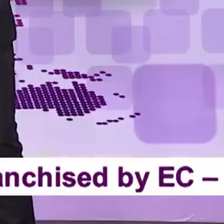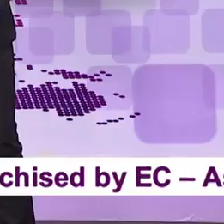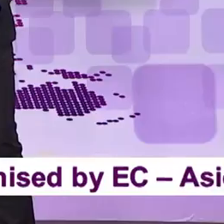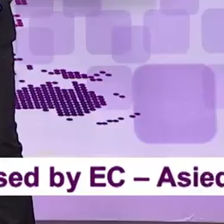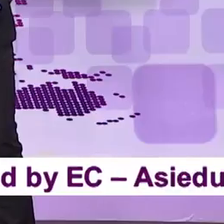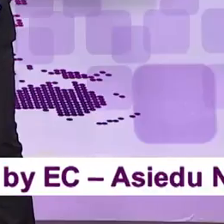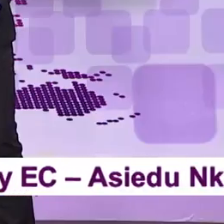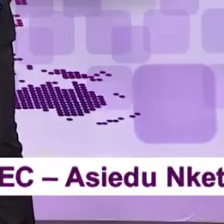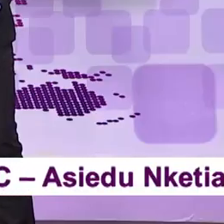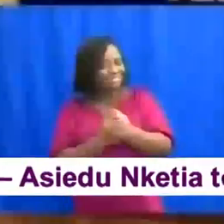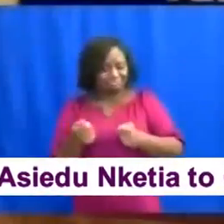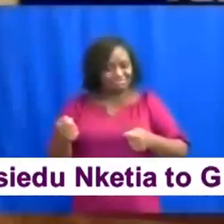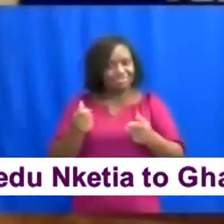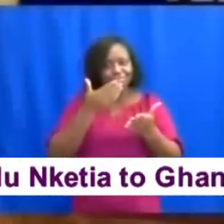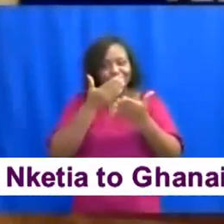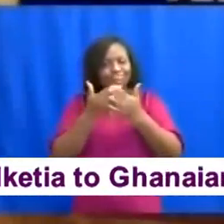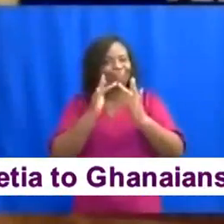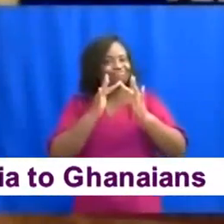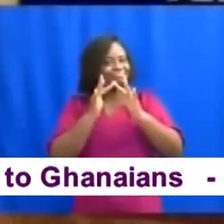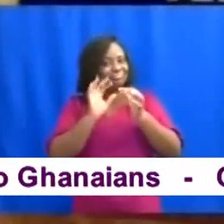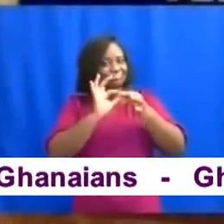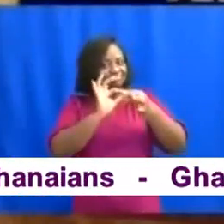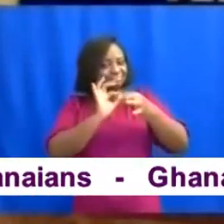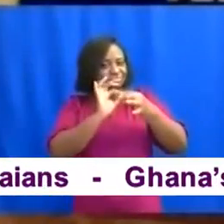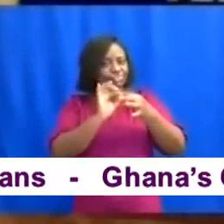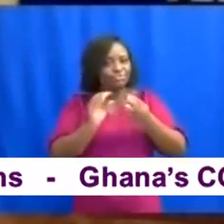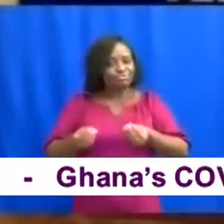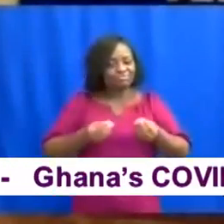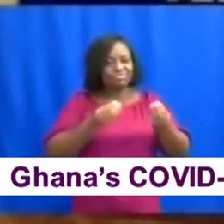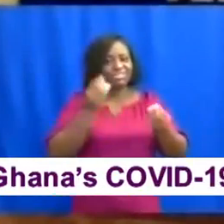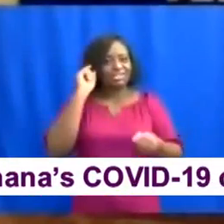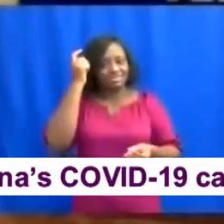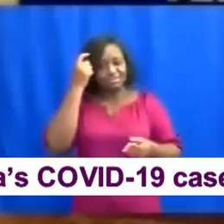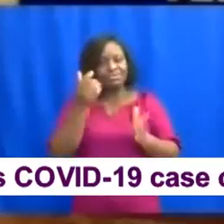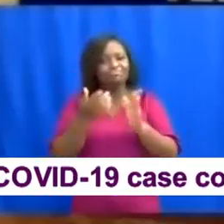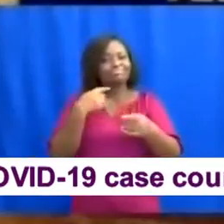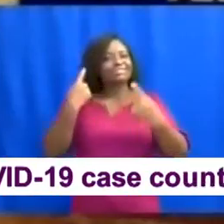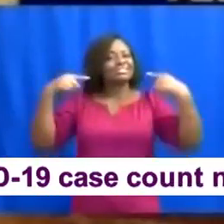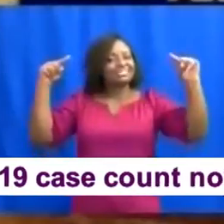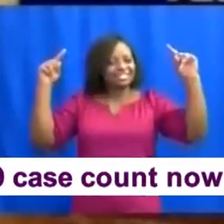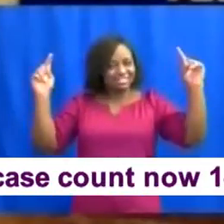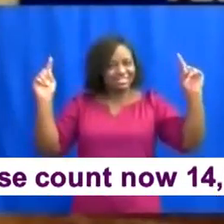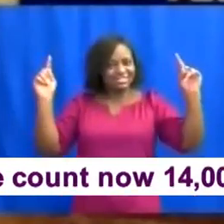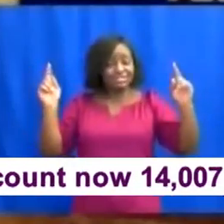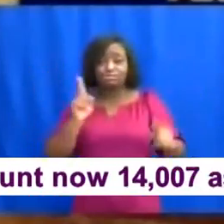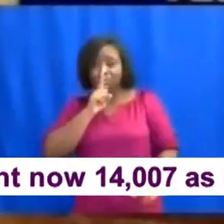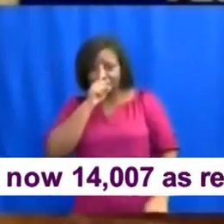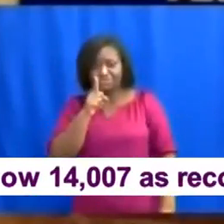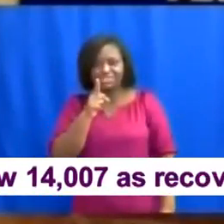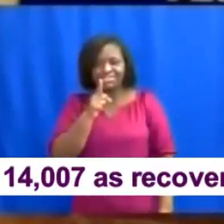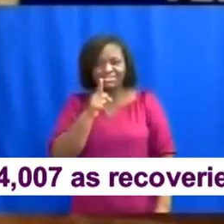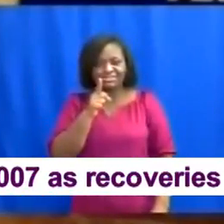manage the COVID-19 pandemic. Offered government towards its success.